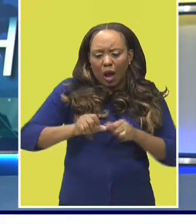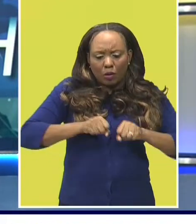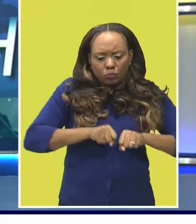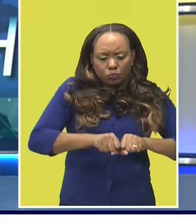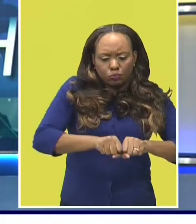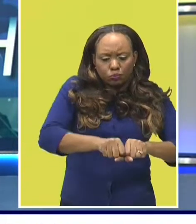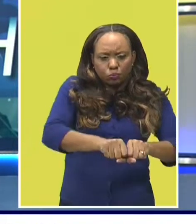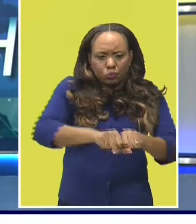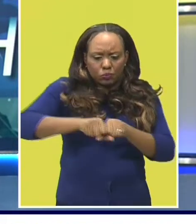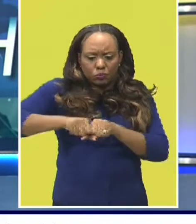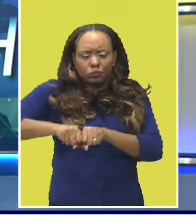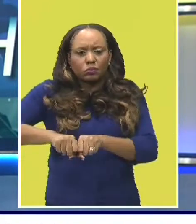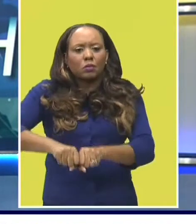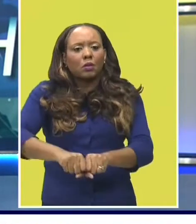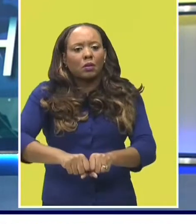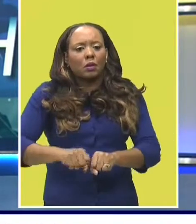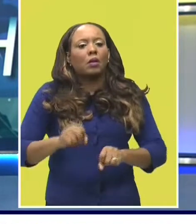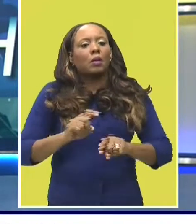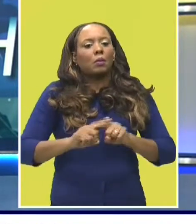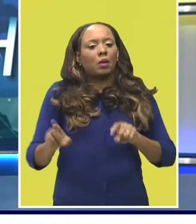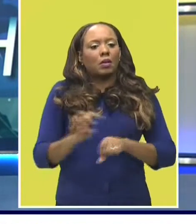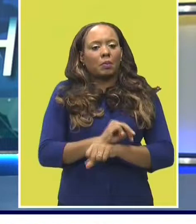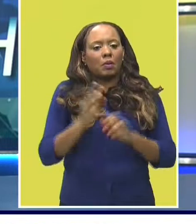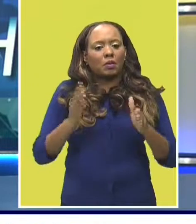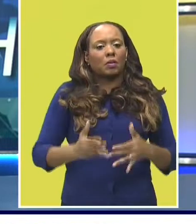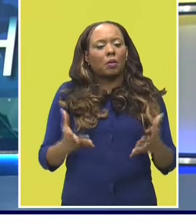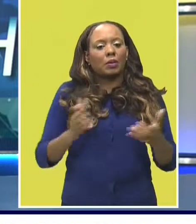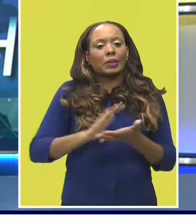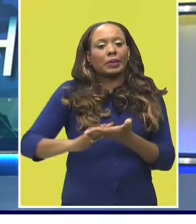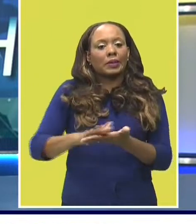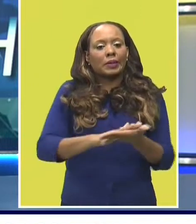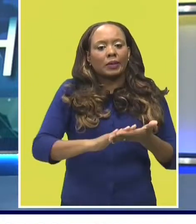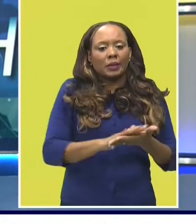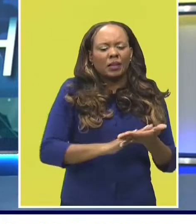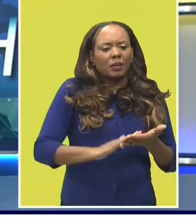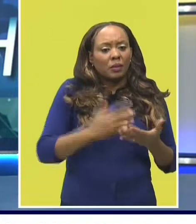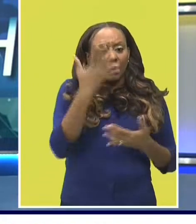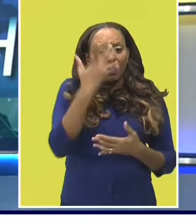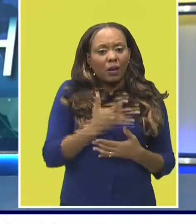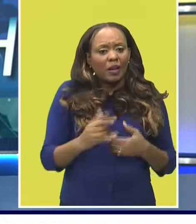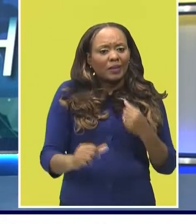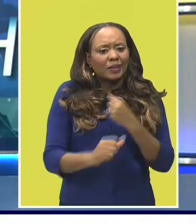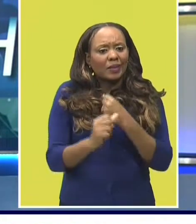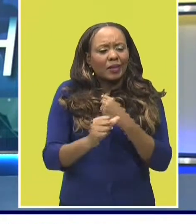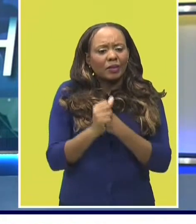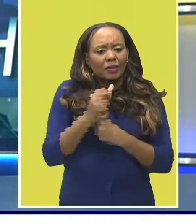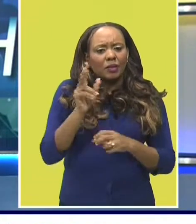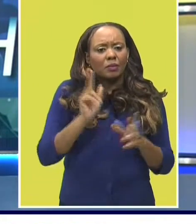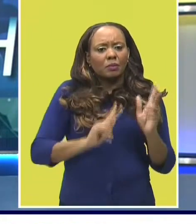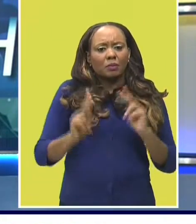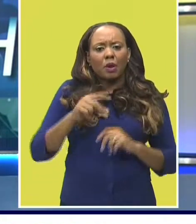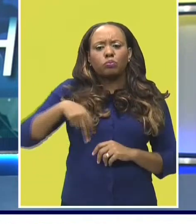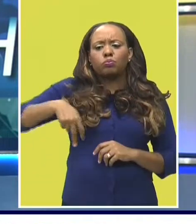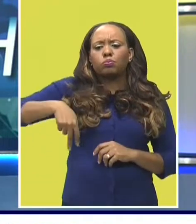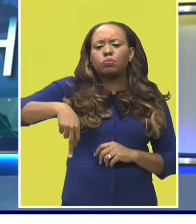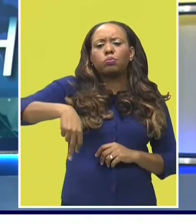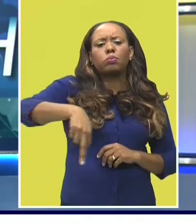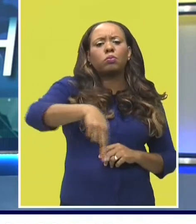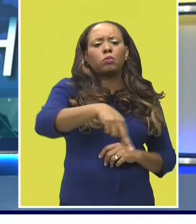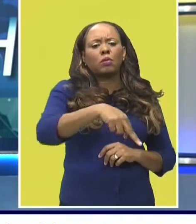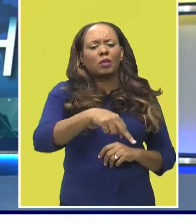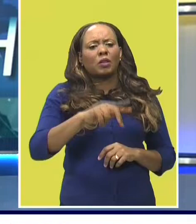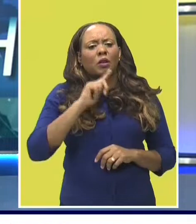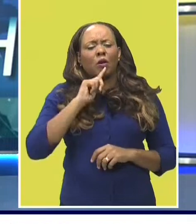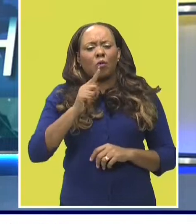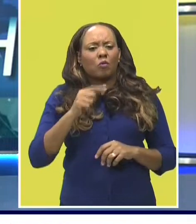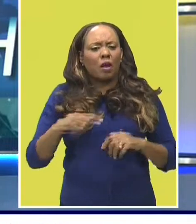Elder Affairs Cynthia Ford wants them to clean up their act, as she says it's posing a danger to pedestrians and other road users. Sharika